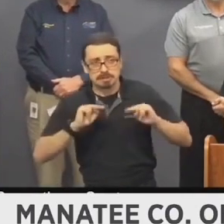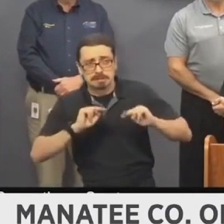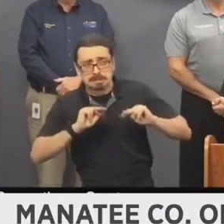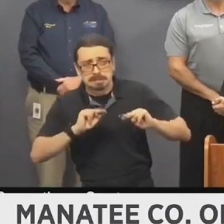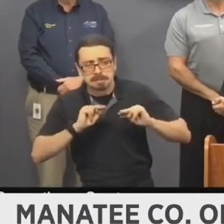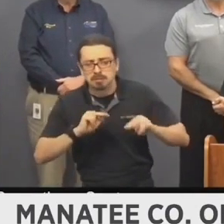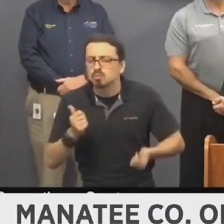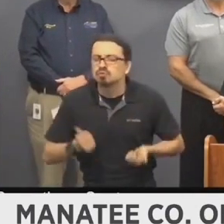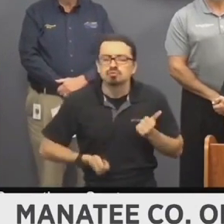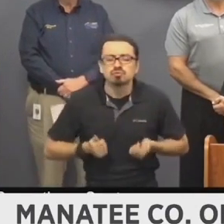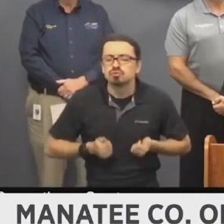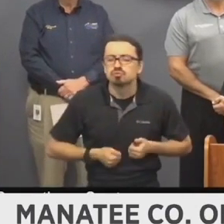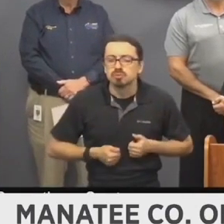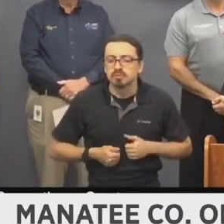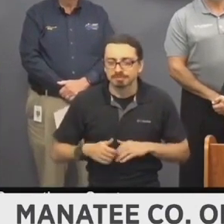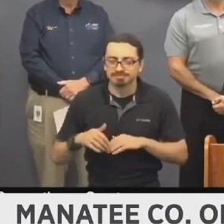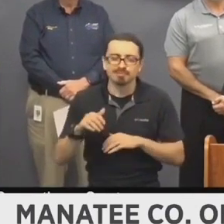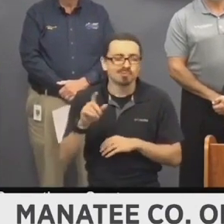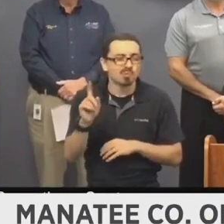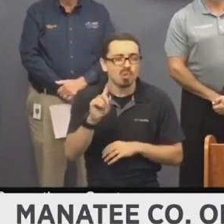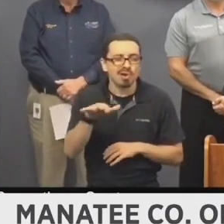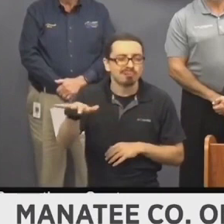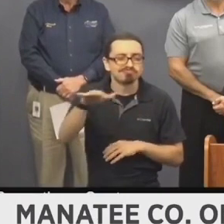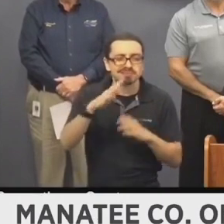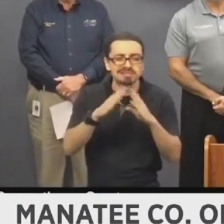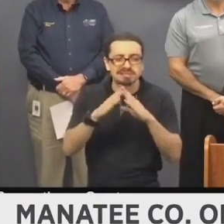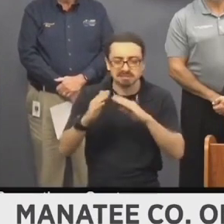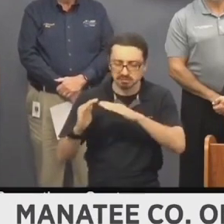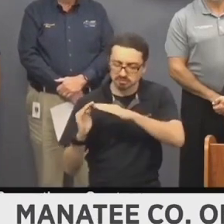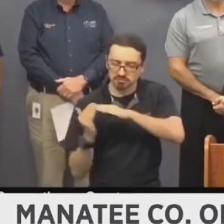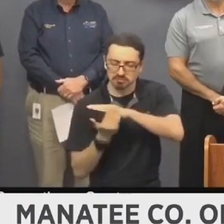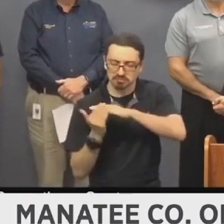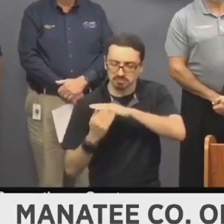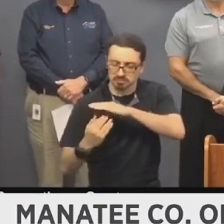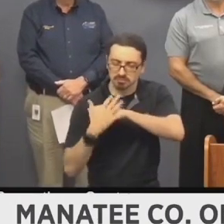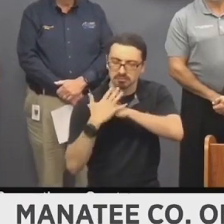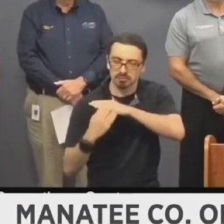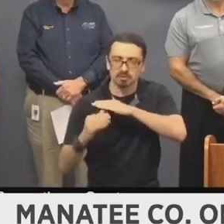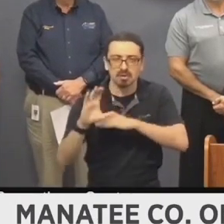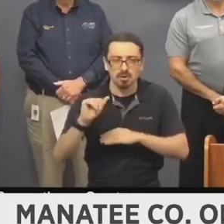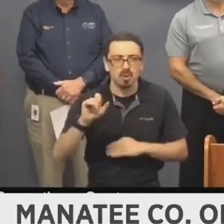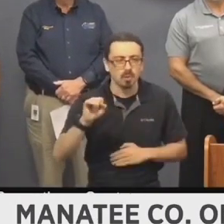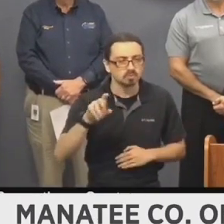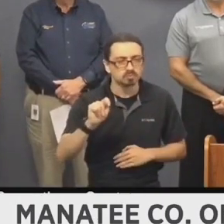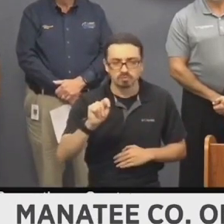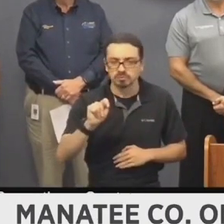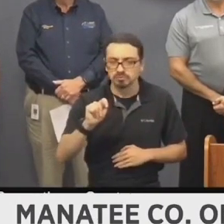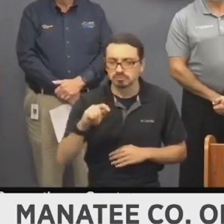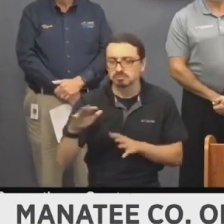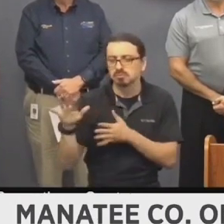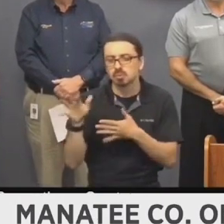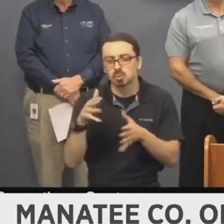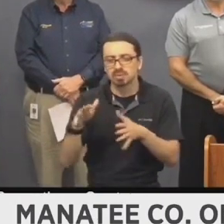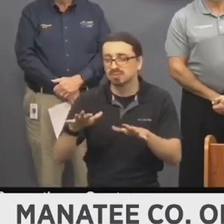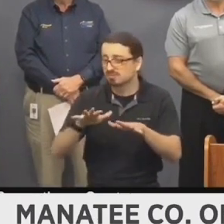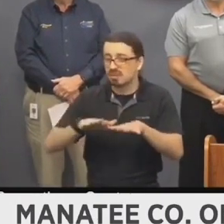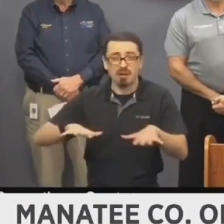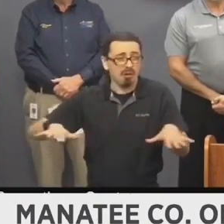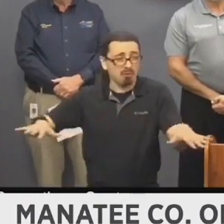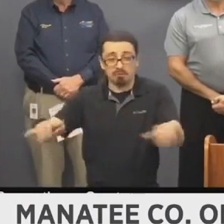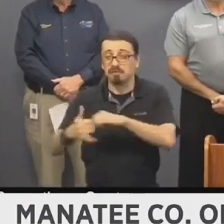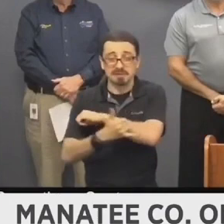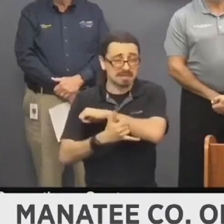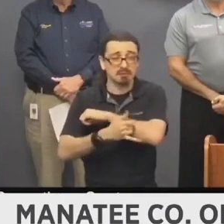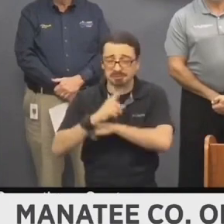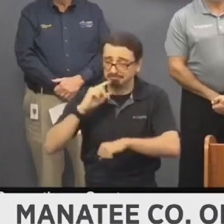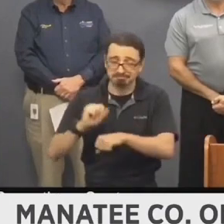bigger impact. The storm has a very, very large wind field, so we expect to see wind impacts throughout the entire county. I would also